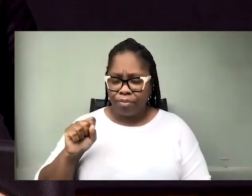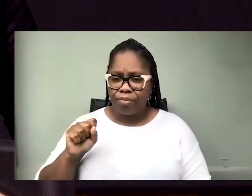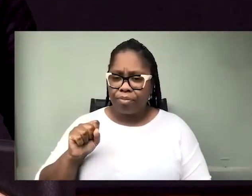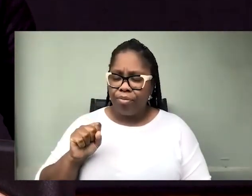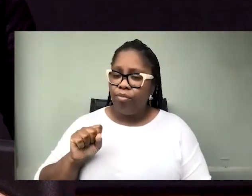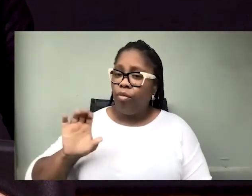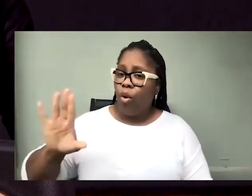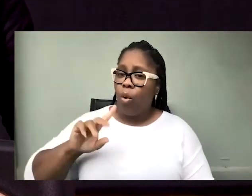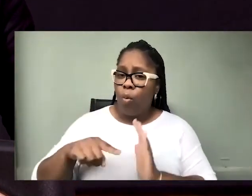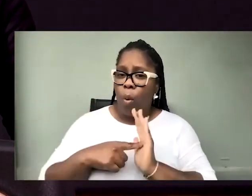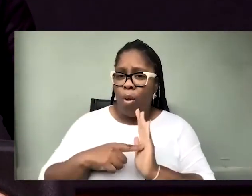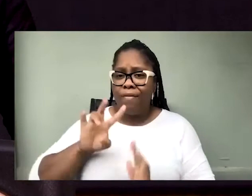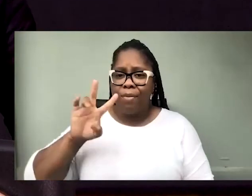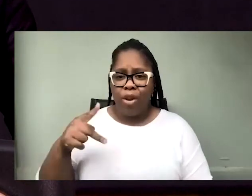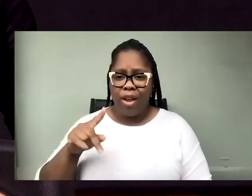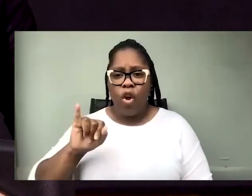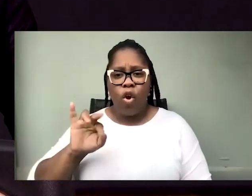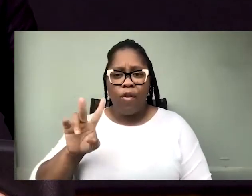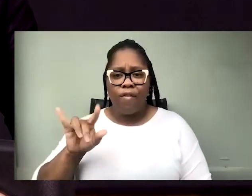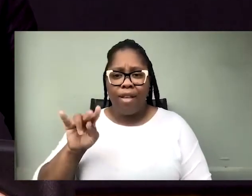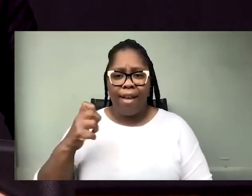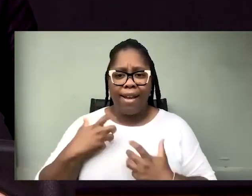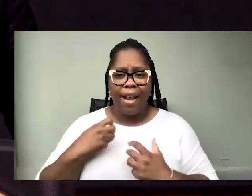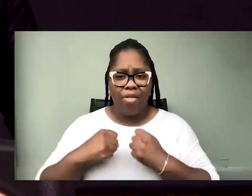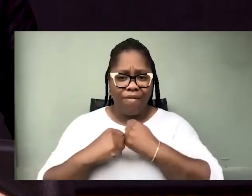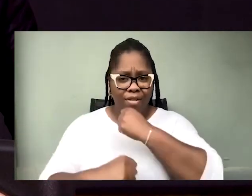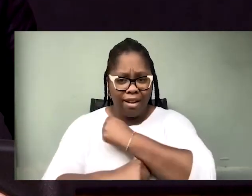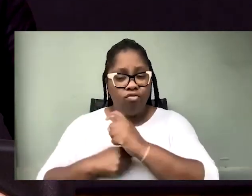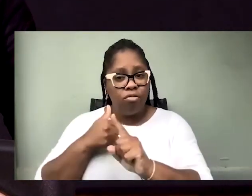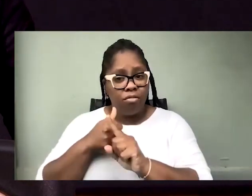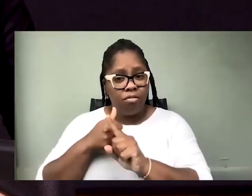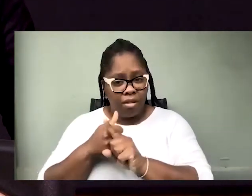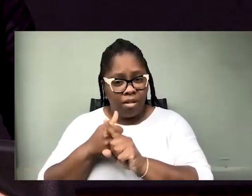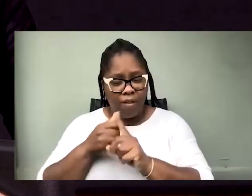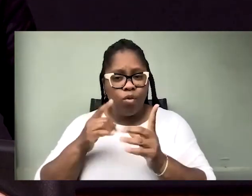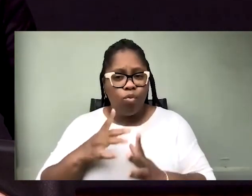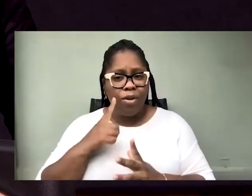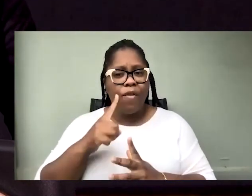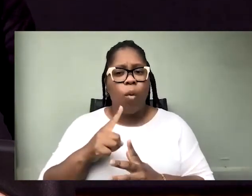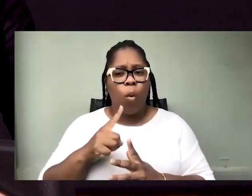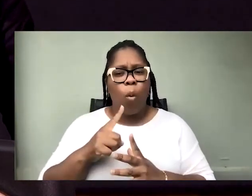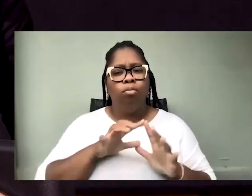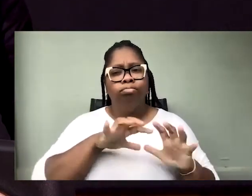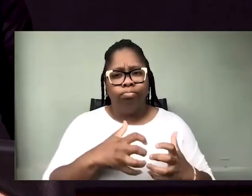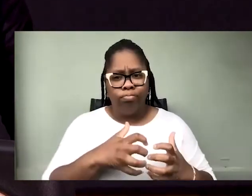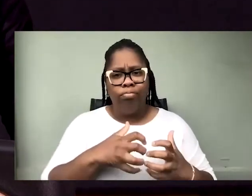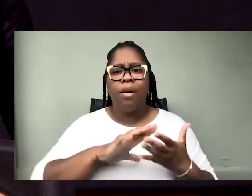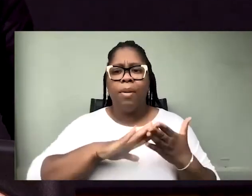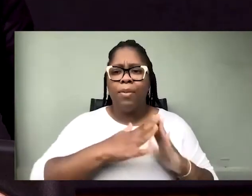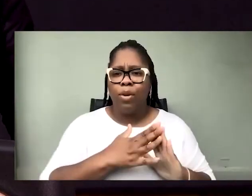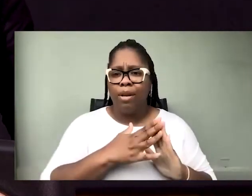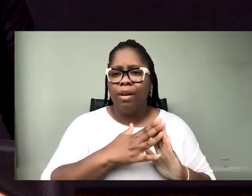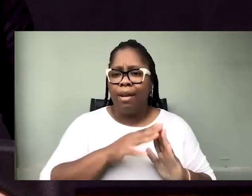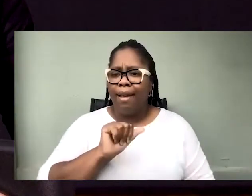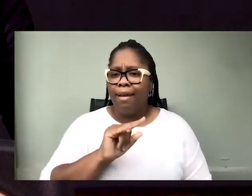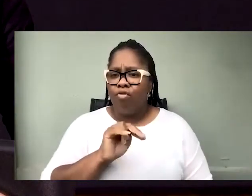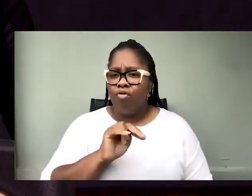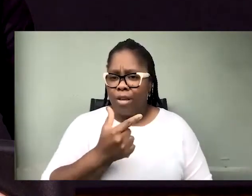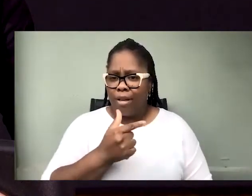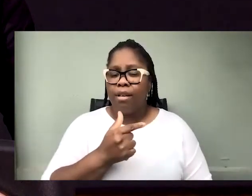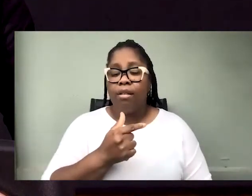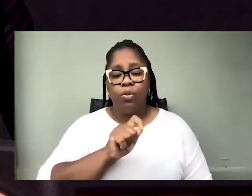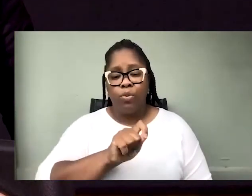Vice President of Irvine Health Foundation, Ellen is the Director of Chapters and Community Engagement with Aging